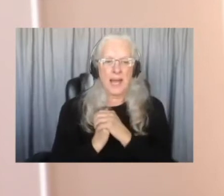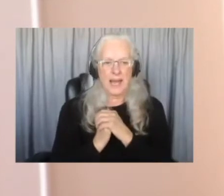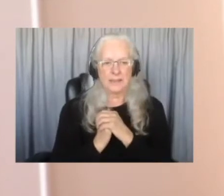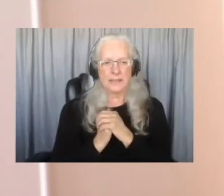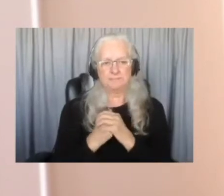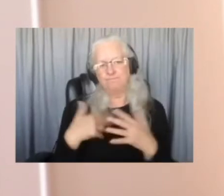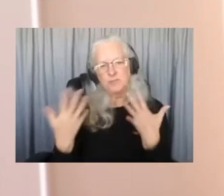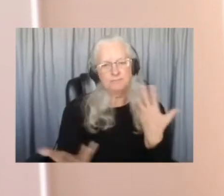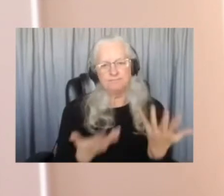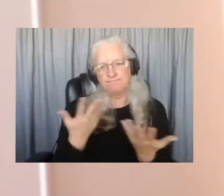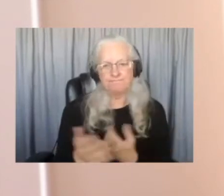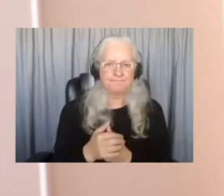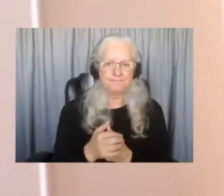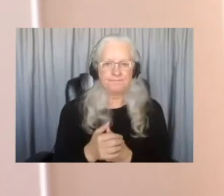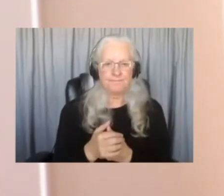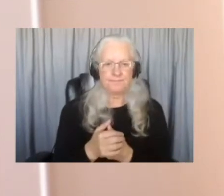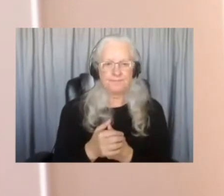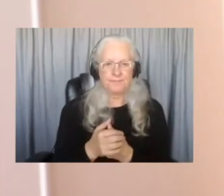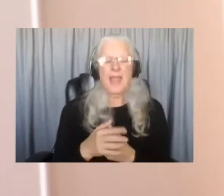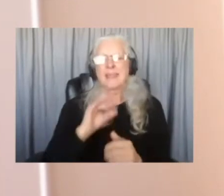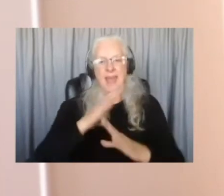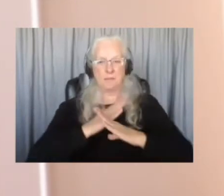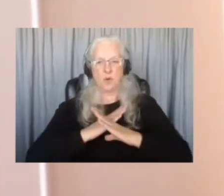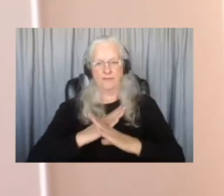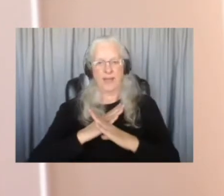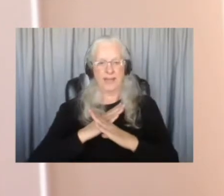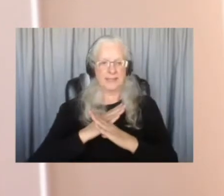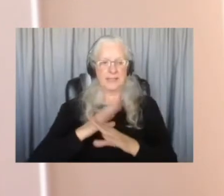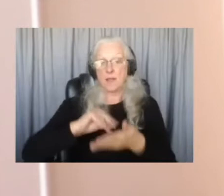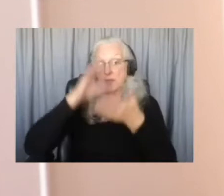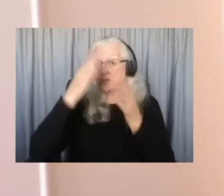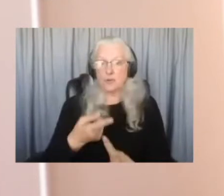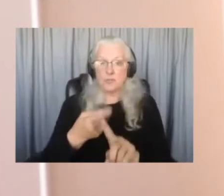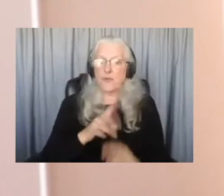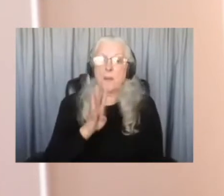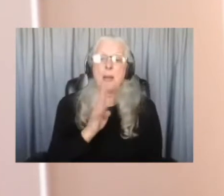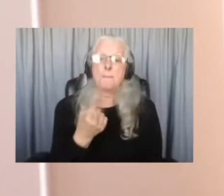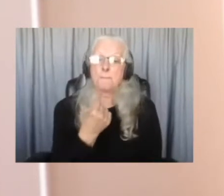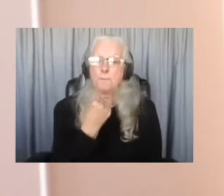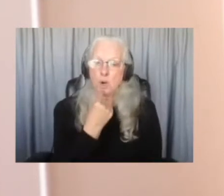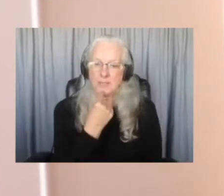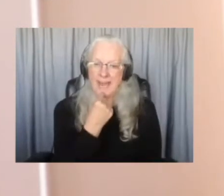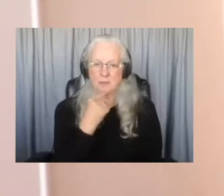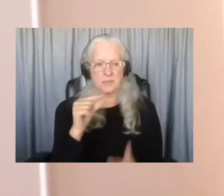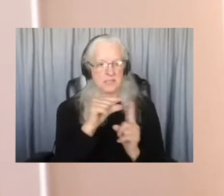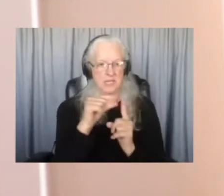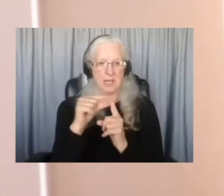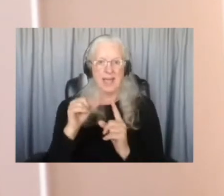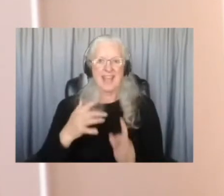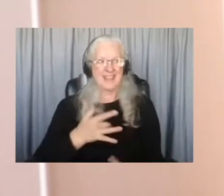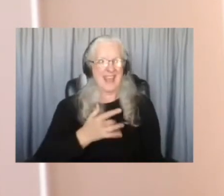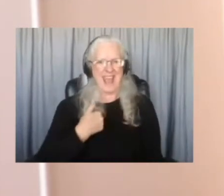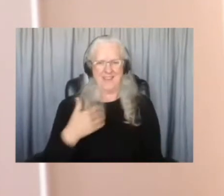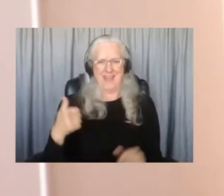that prevents students from pronouncing words. It's fear of language. I don't know how